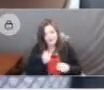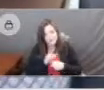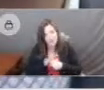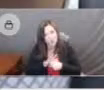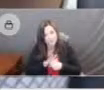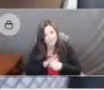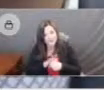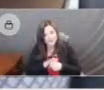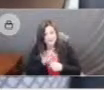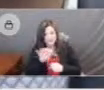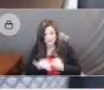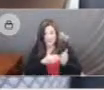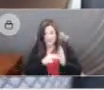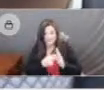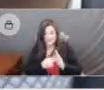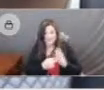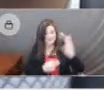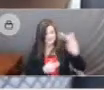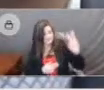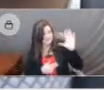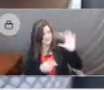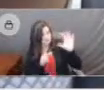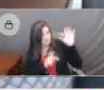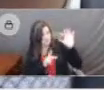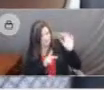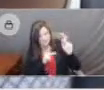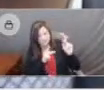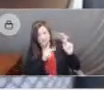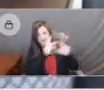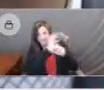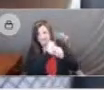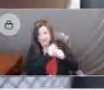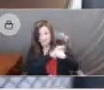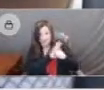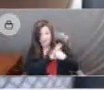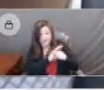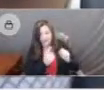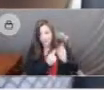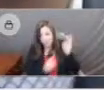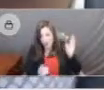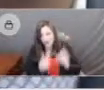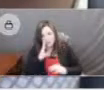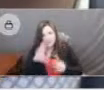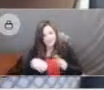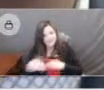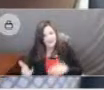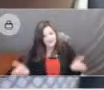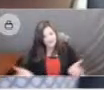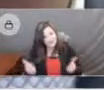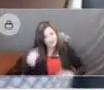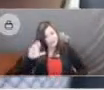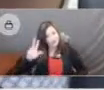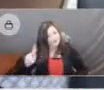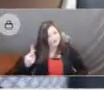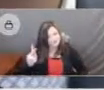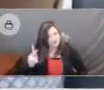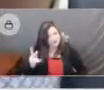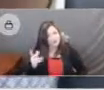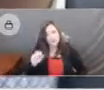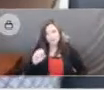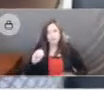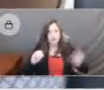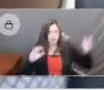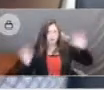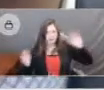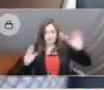in 600 of our fellow citizens in just in Arkansas have died of this. So the